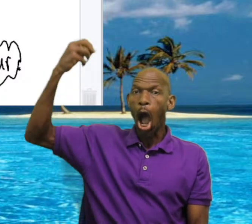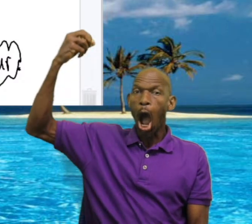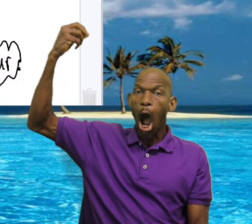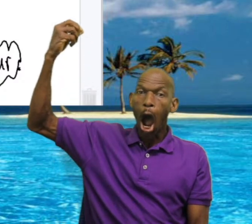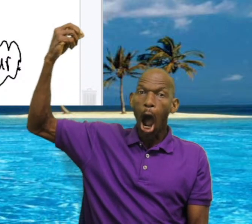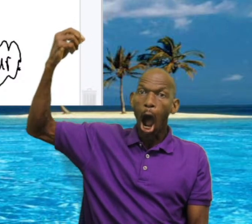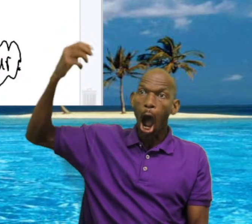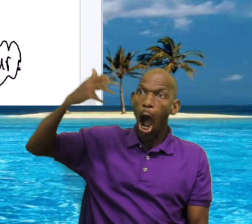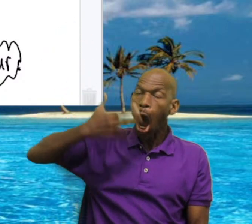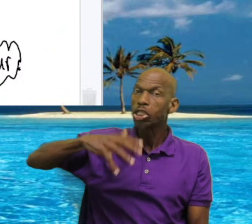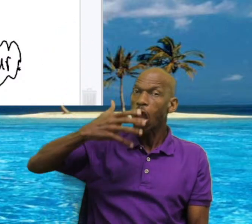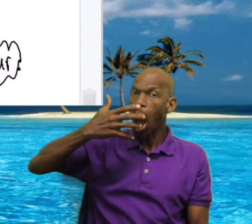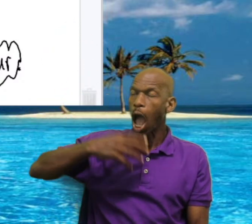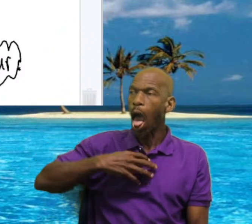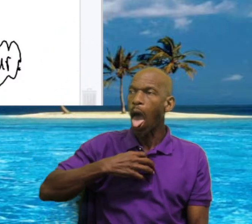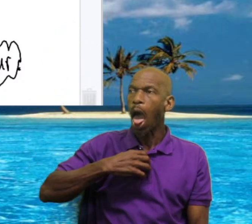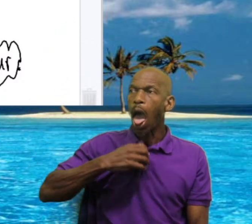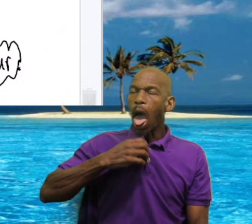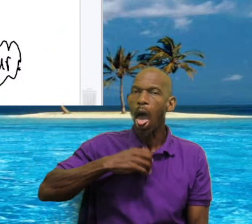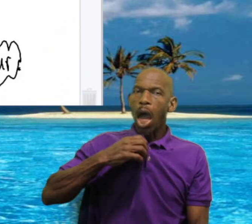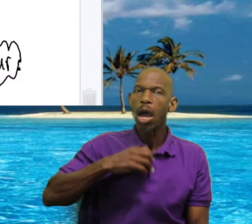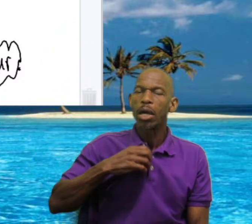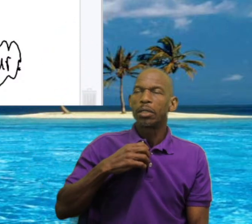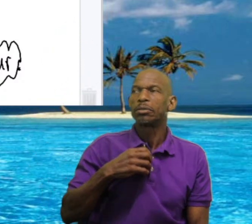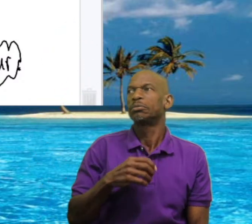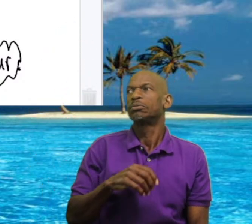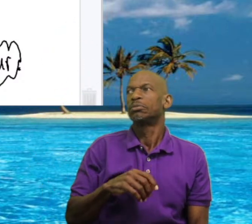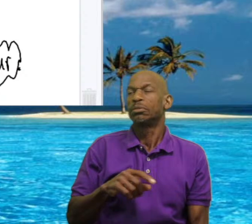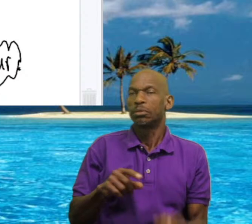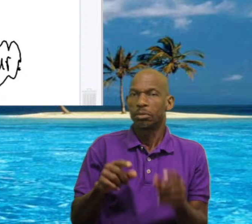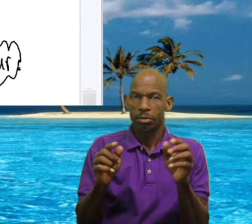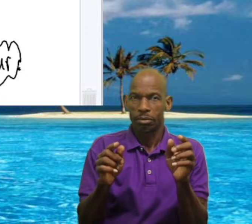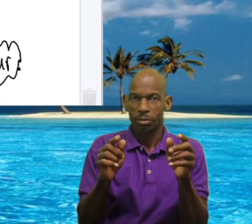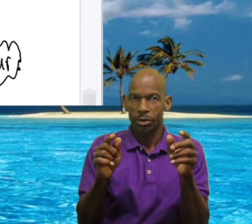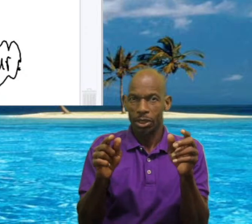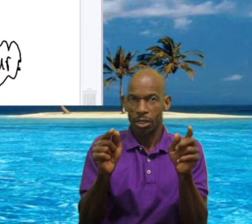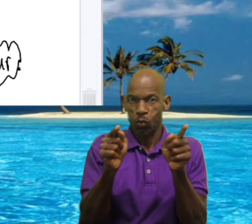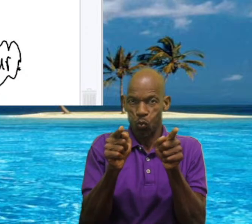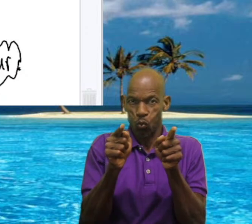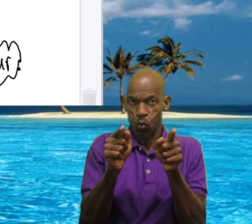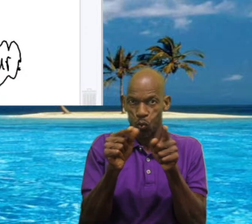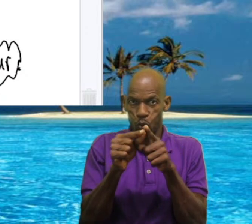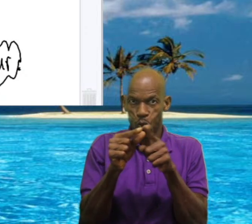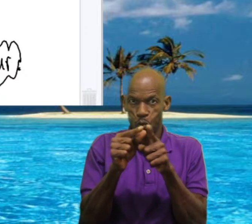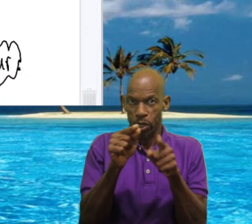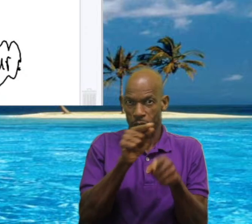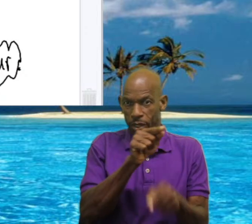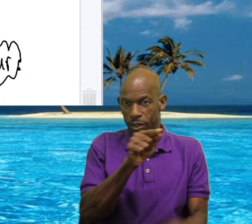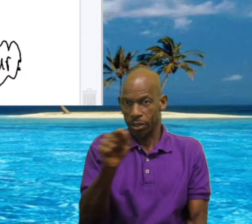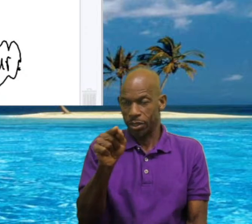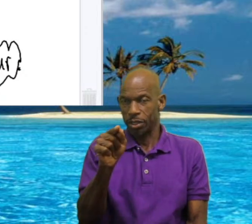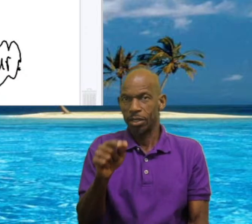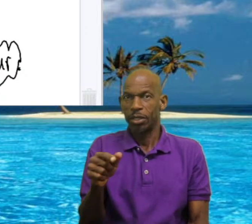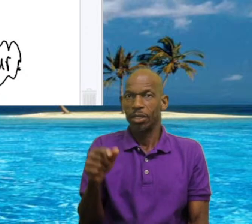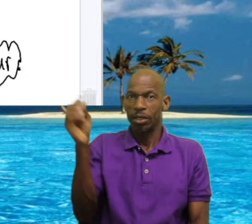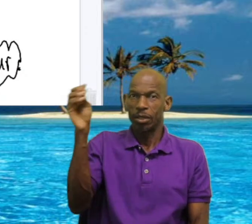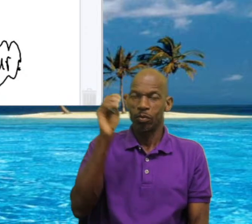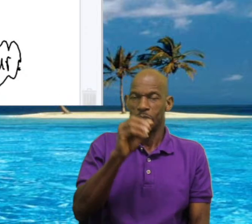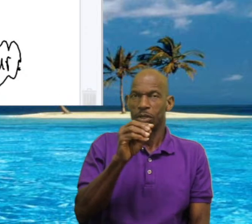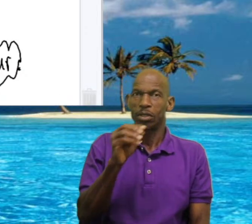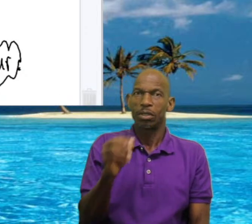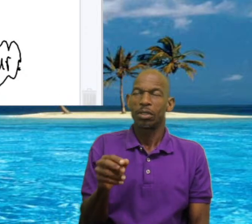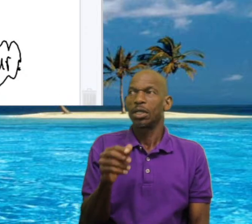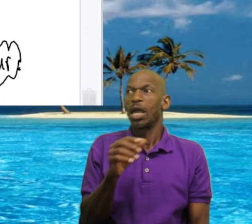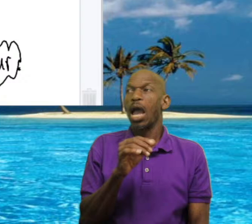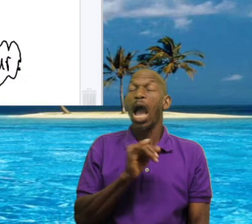cool. Which one would you put to join the idea? Would you say and,